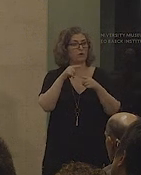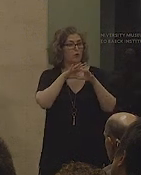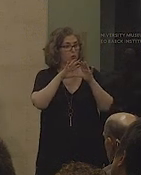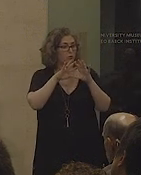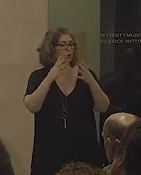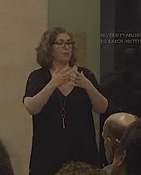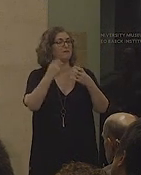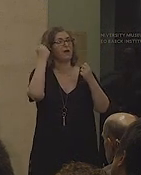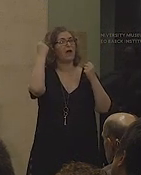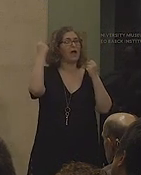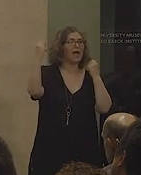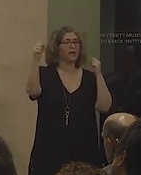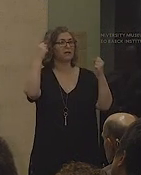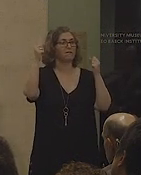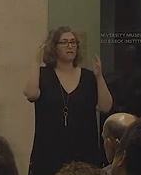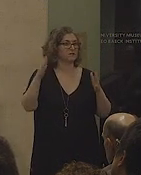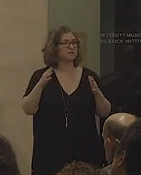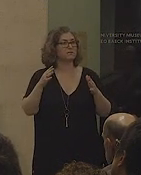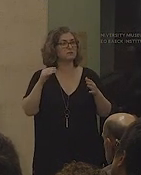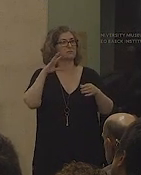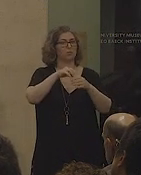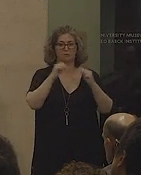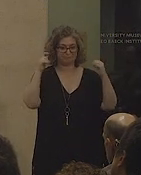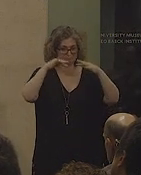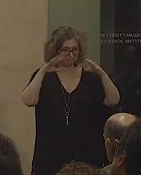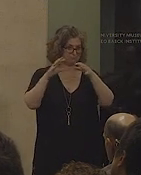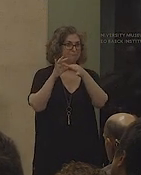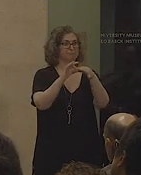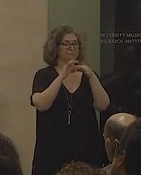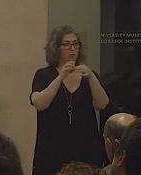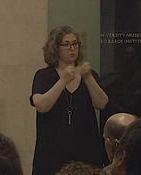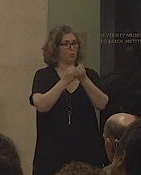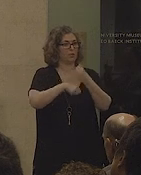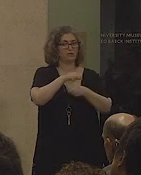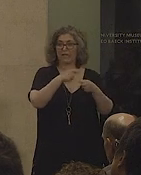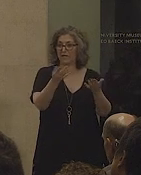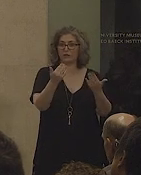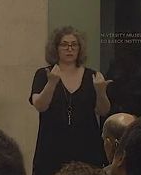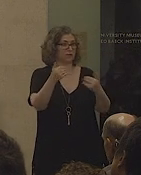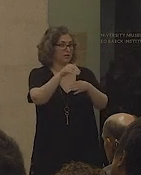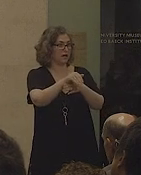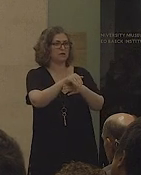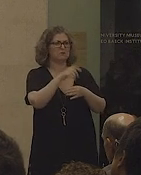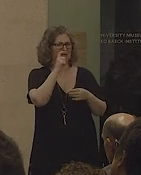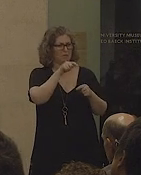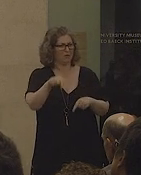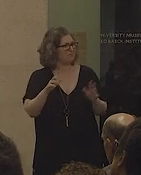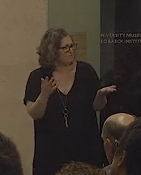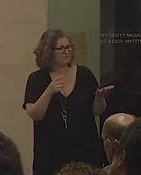activists that kind of have collected into a group supporting one another. And he's here tonight. And he didn't need to